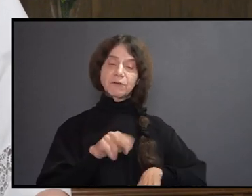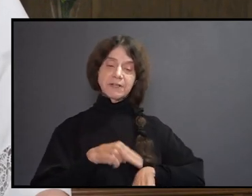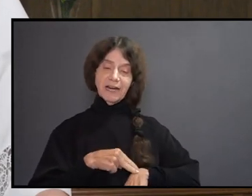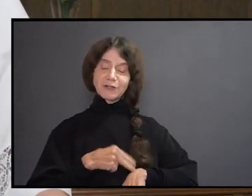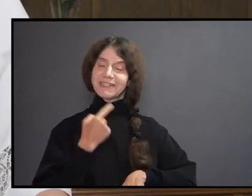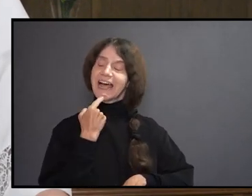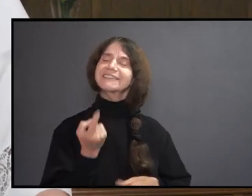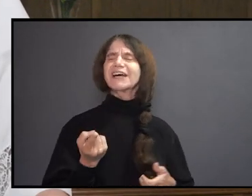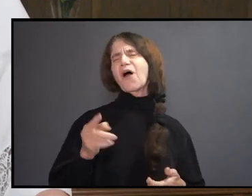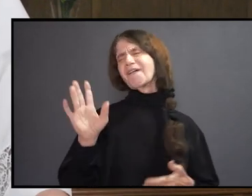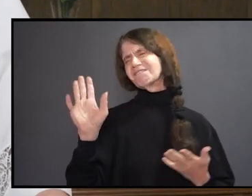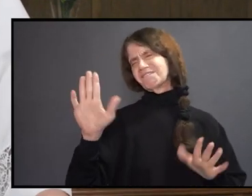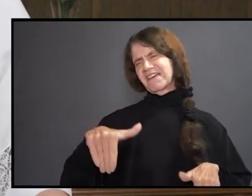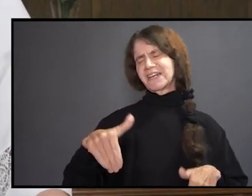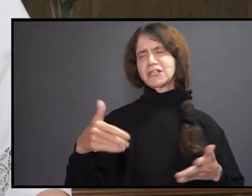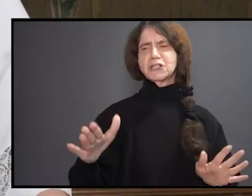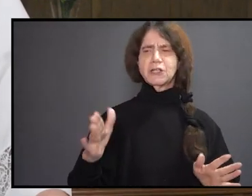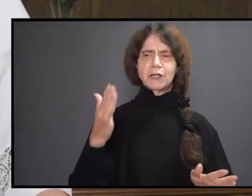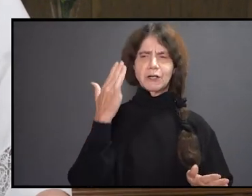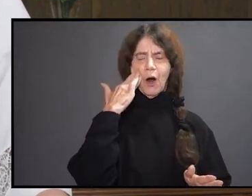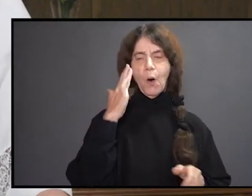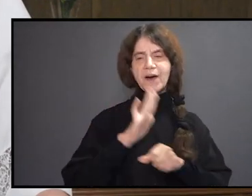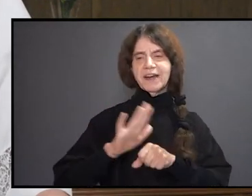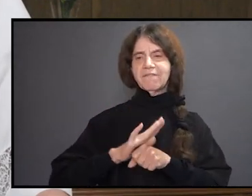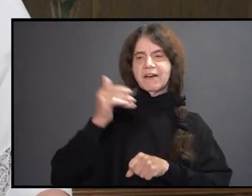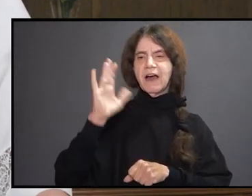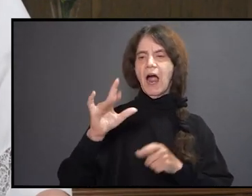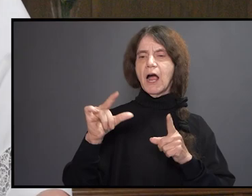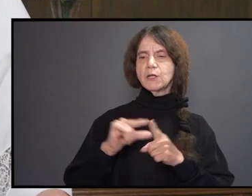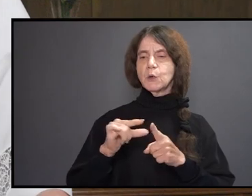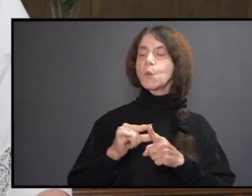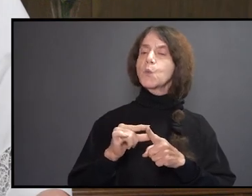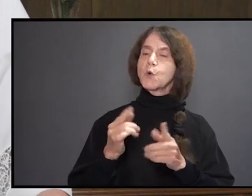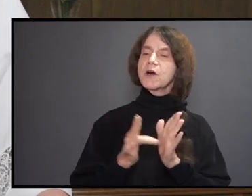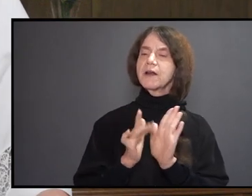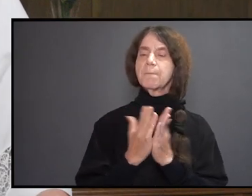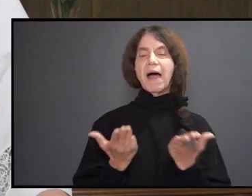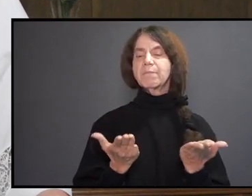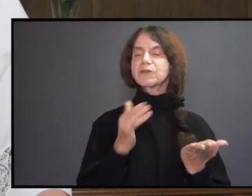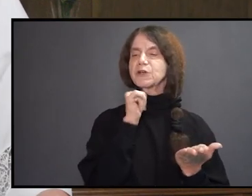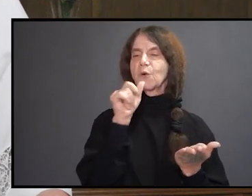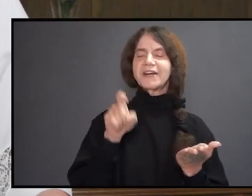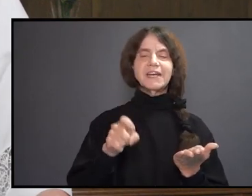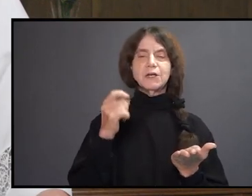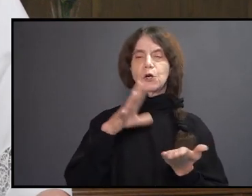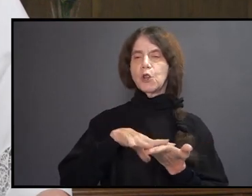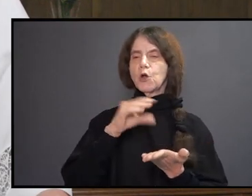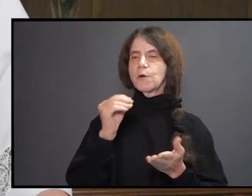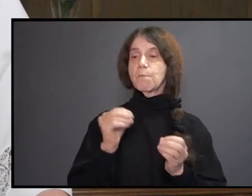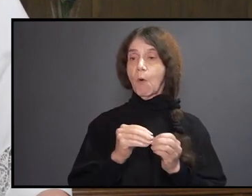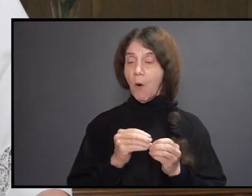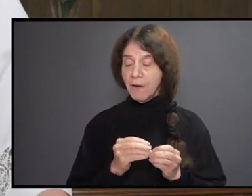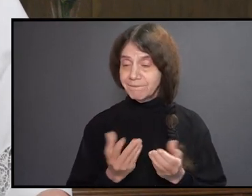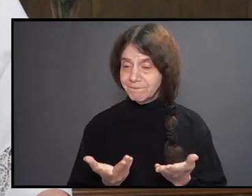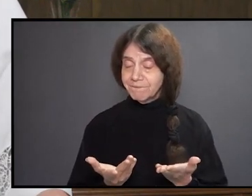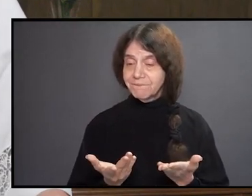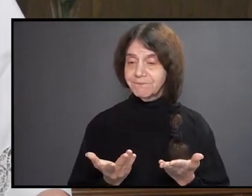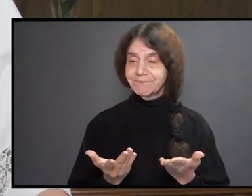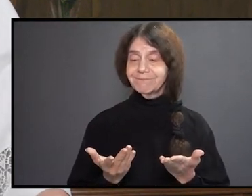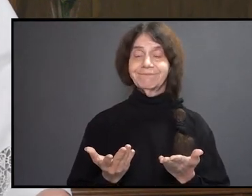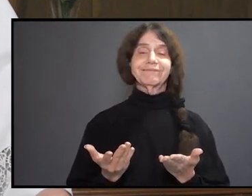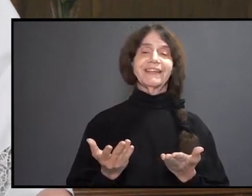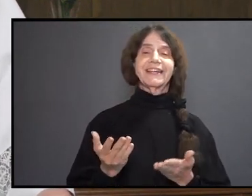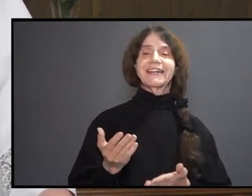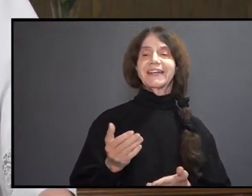you, you know enough of God's word, Scripture, and you don't need to know any more. As